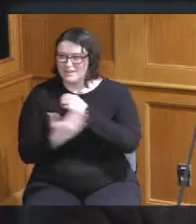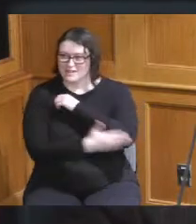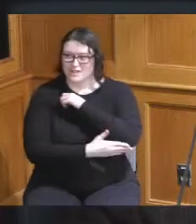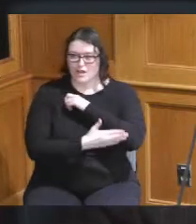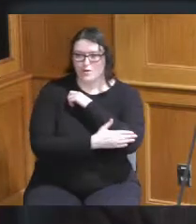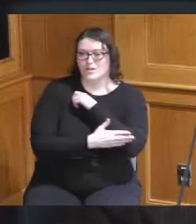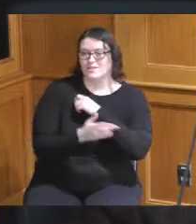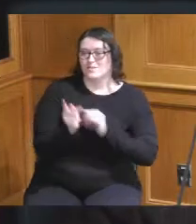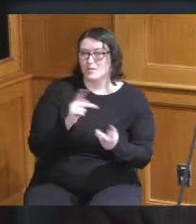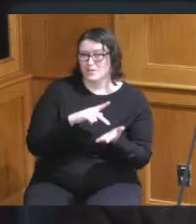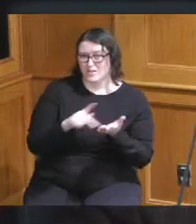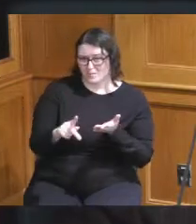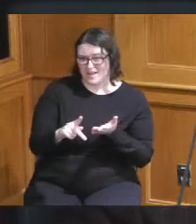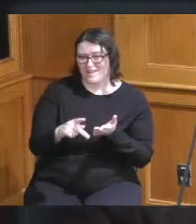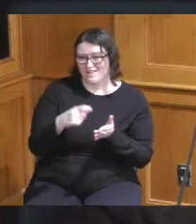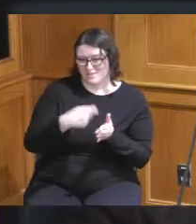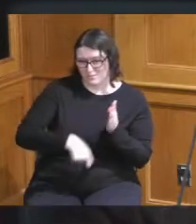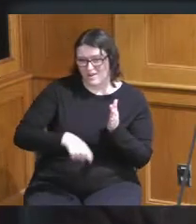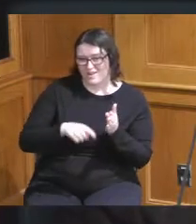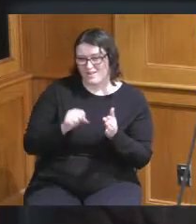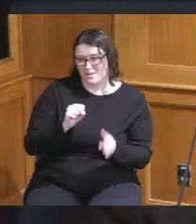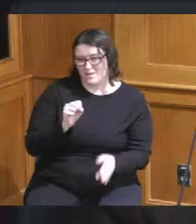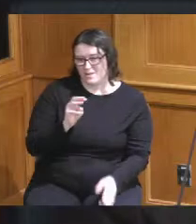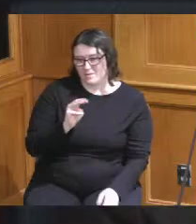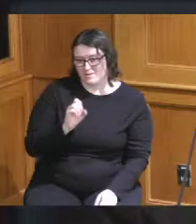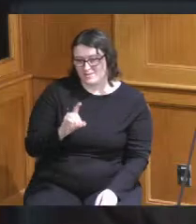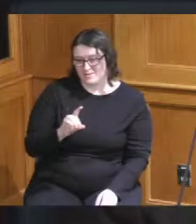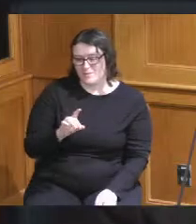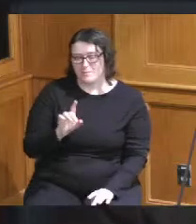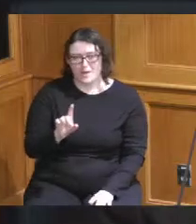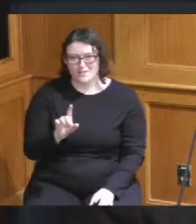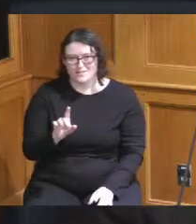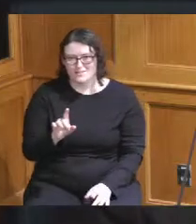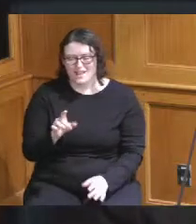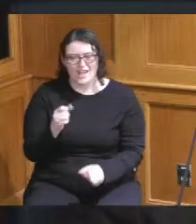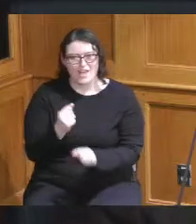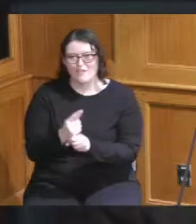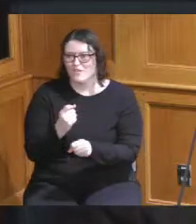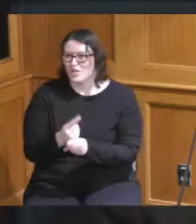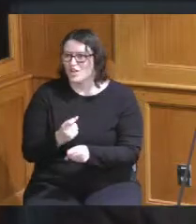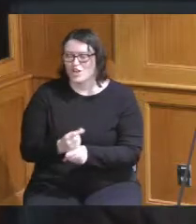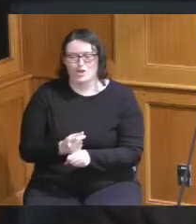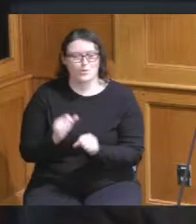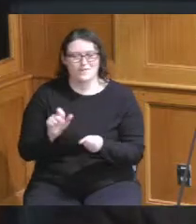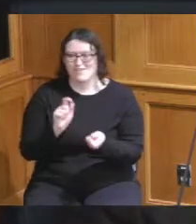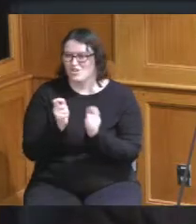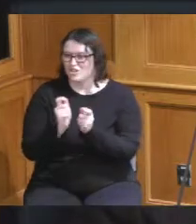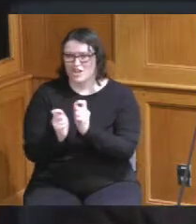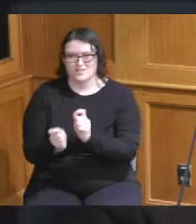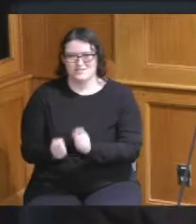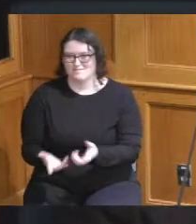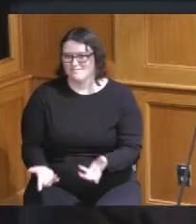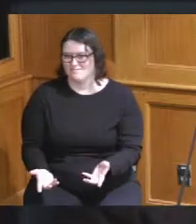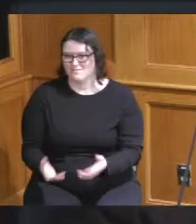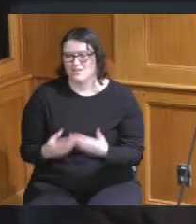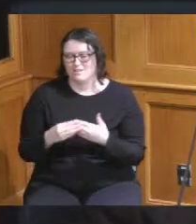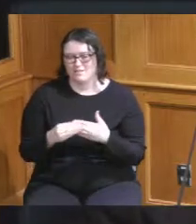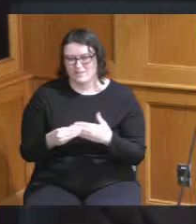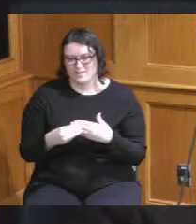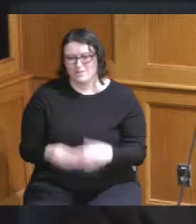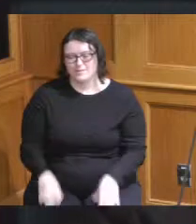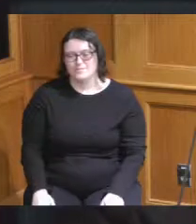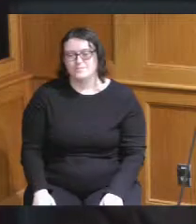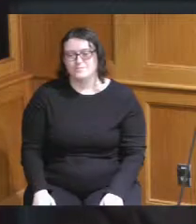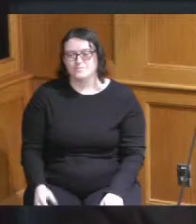the ratepayers. That's not to say that we don't do this every single year. And so there's always room for adjustment as we go. Couple other things then.